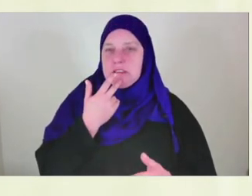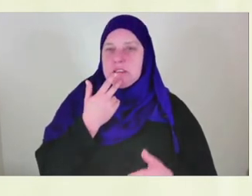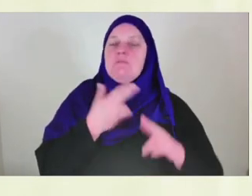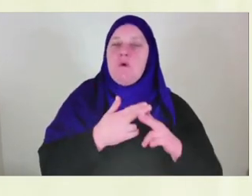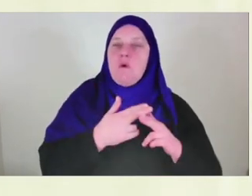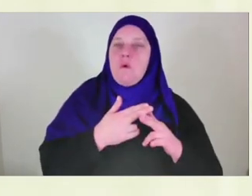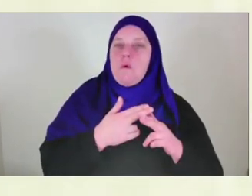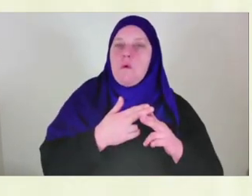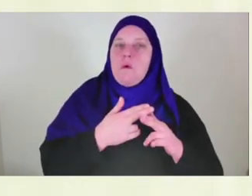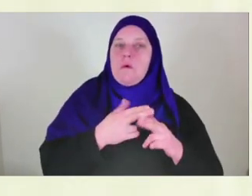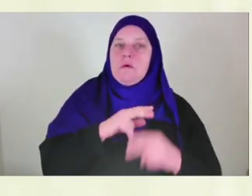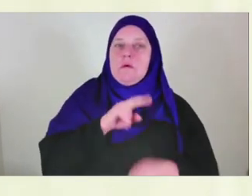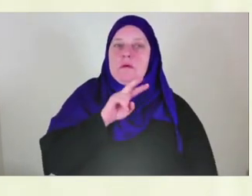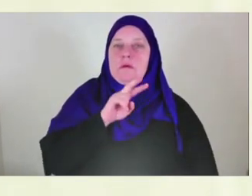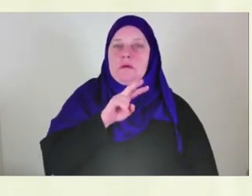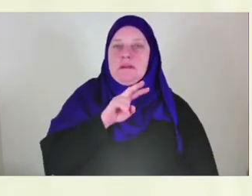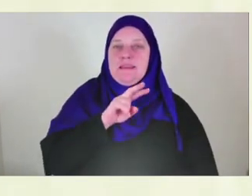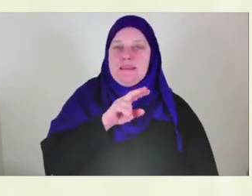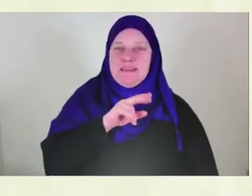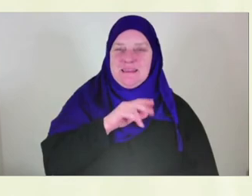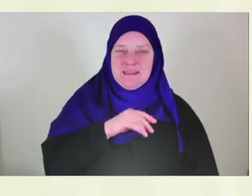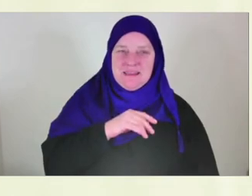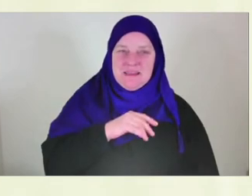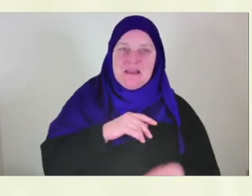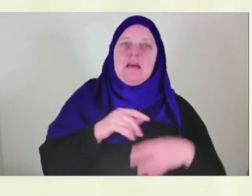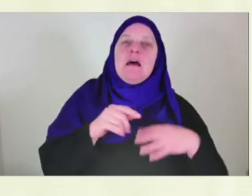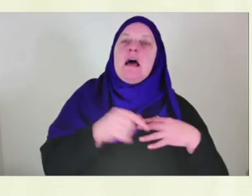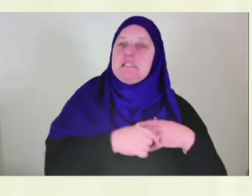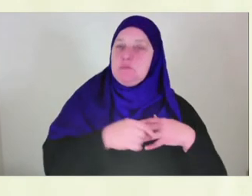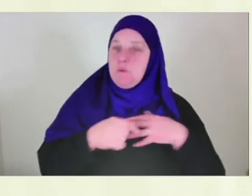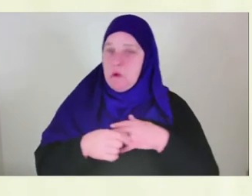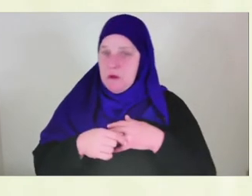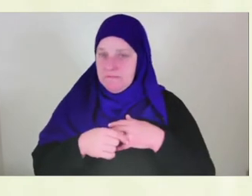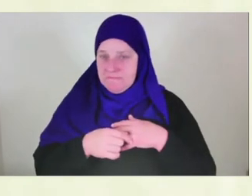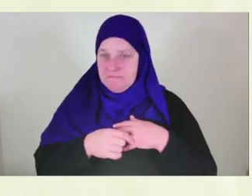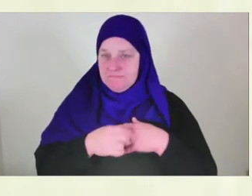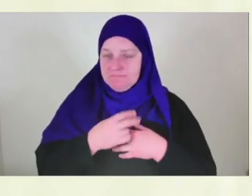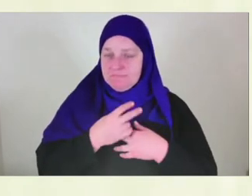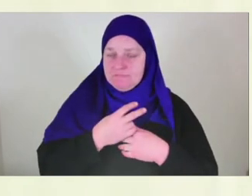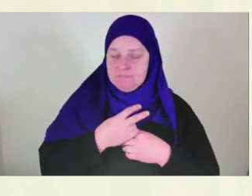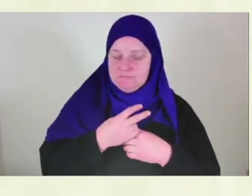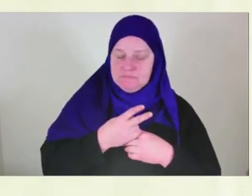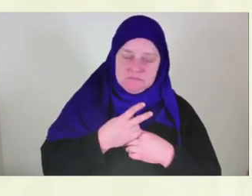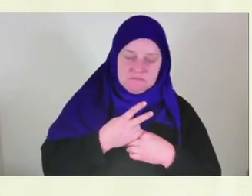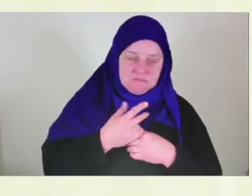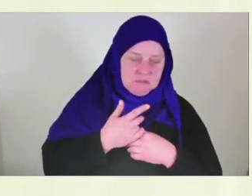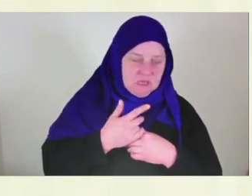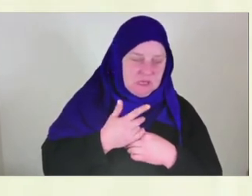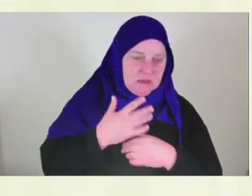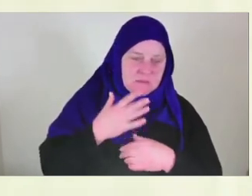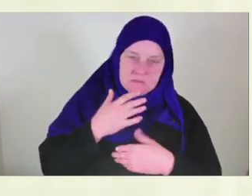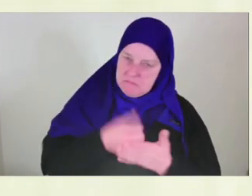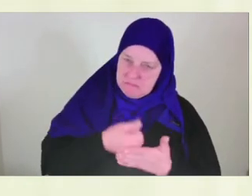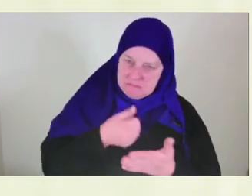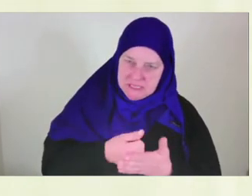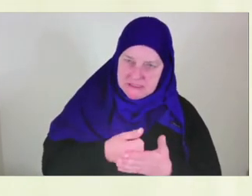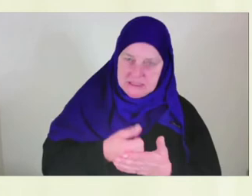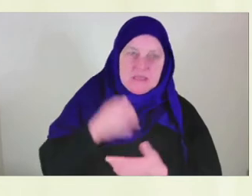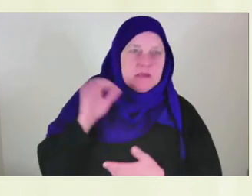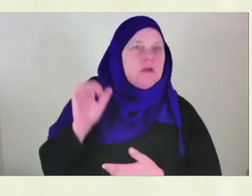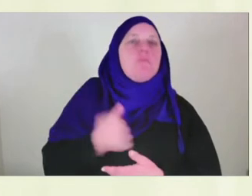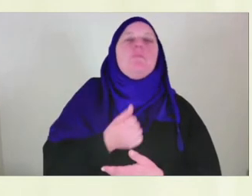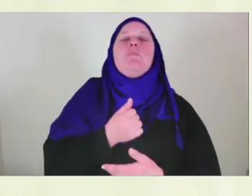are you living for $40,000 a year? $40,000, let's say someone's living in Whoopoop, they're paying